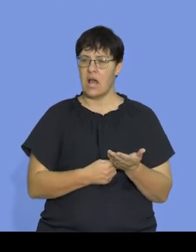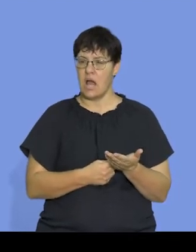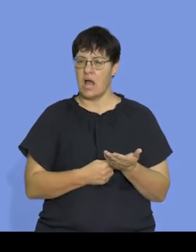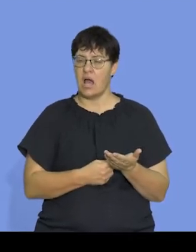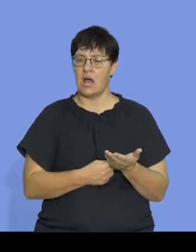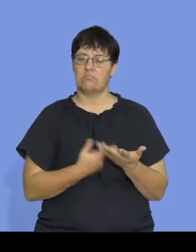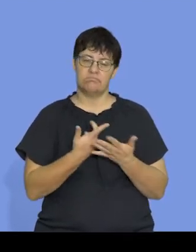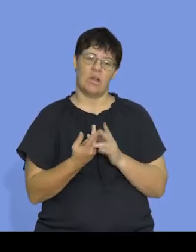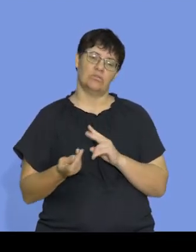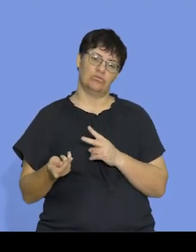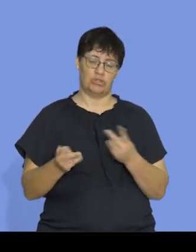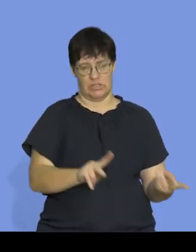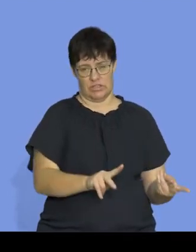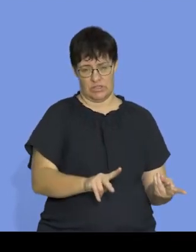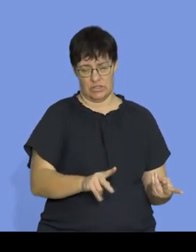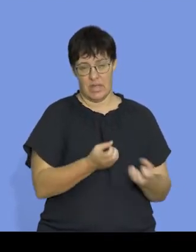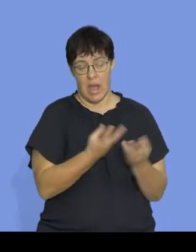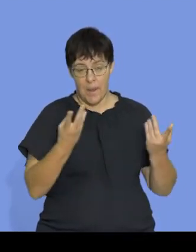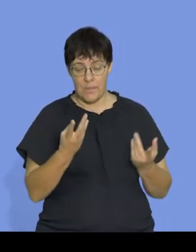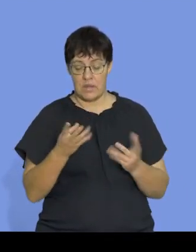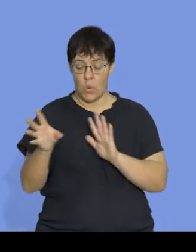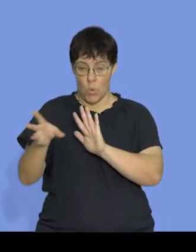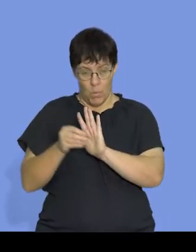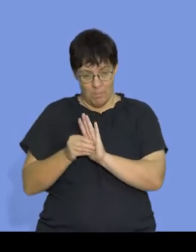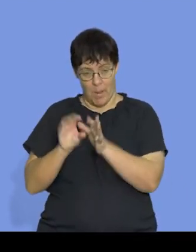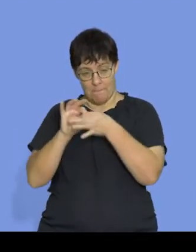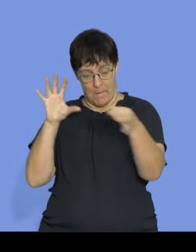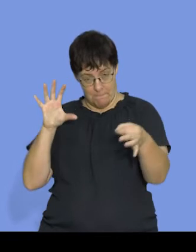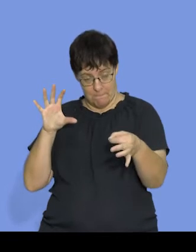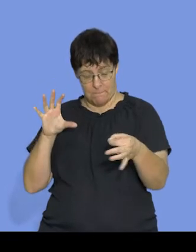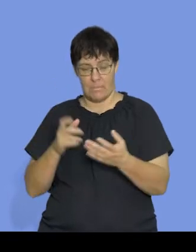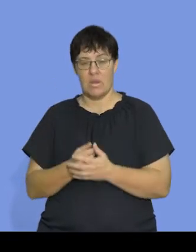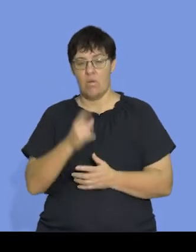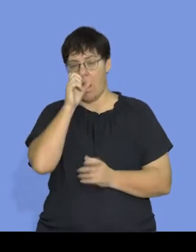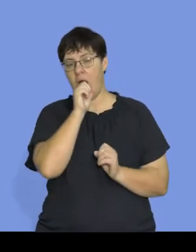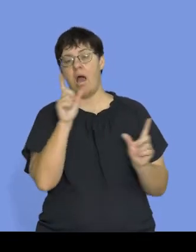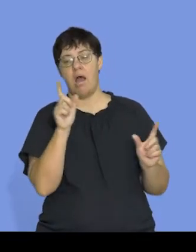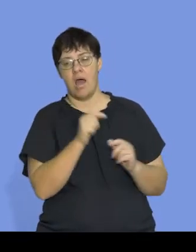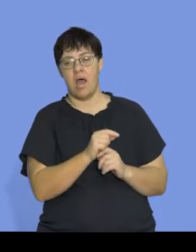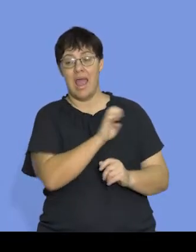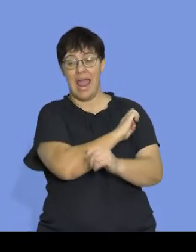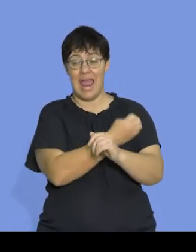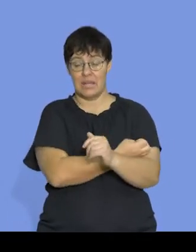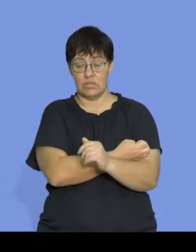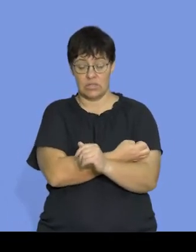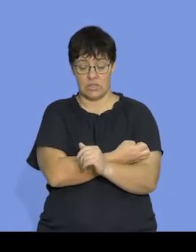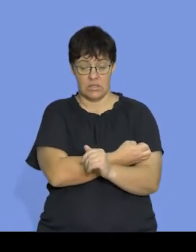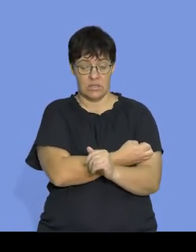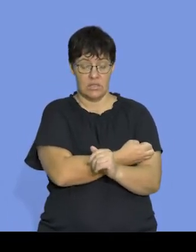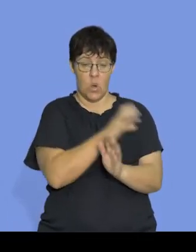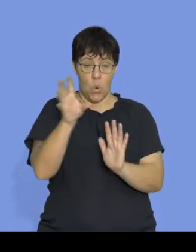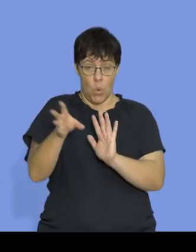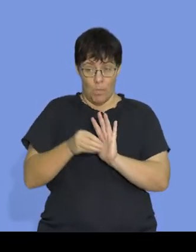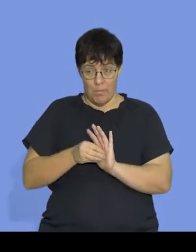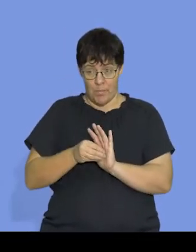of the amount of energy absorbed for bond breaking. And you realize that the energy that was absorbed is actually